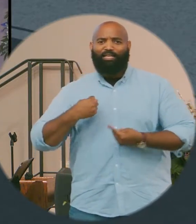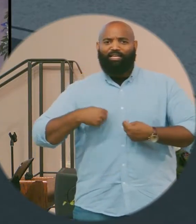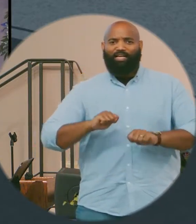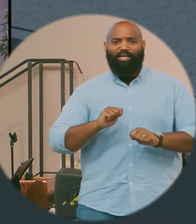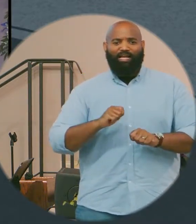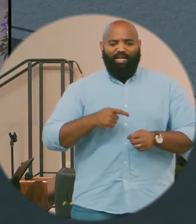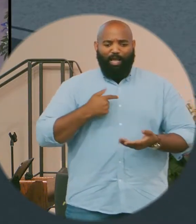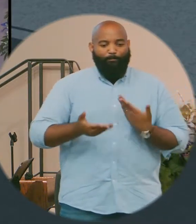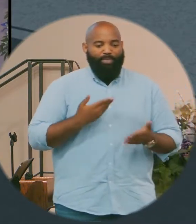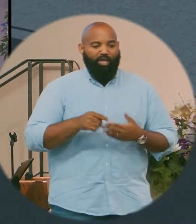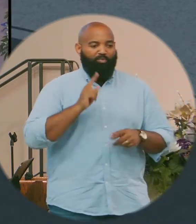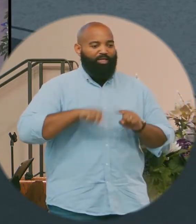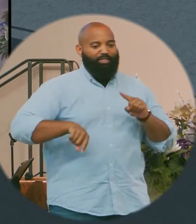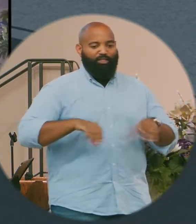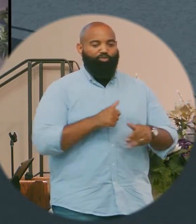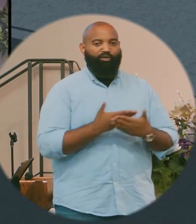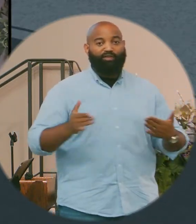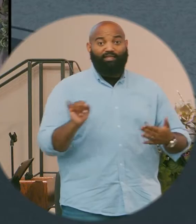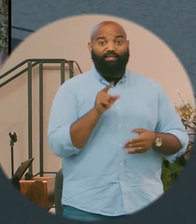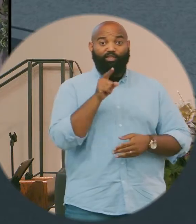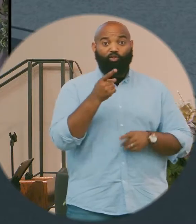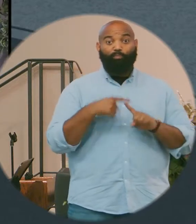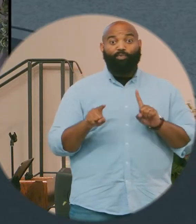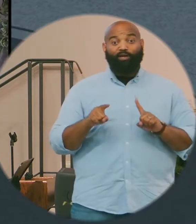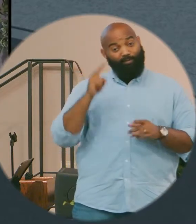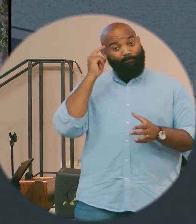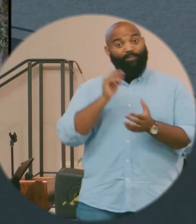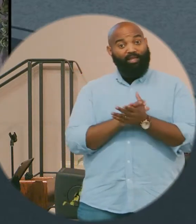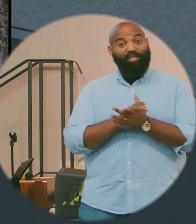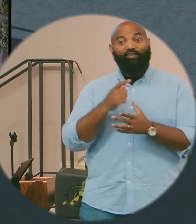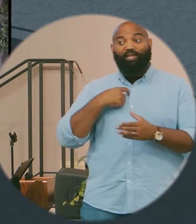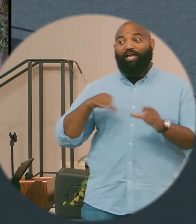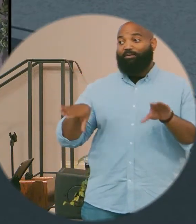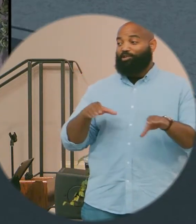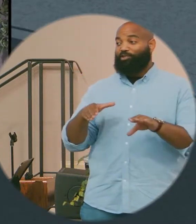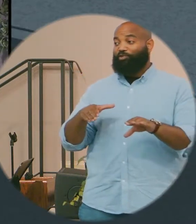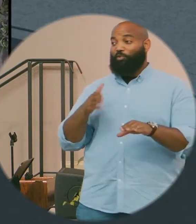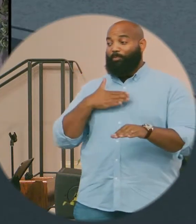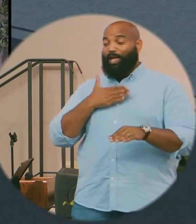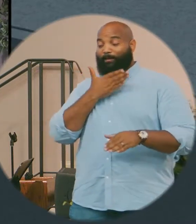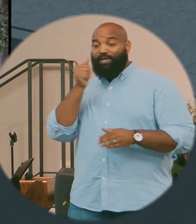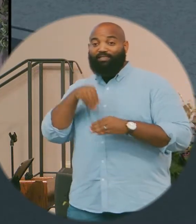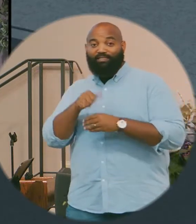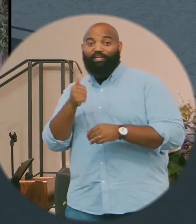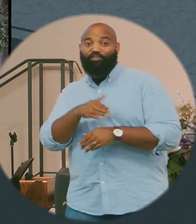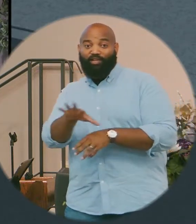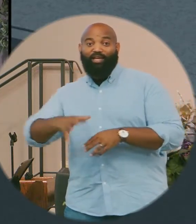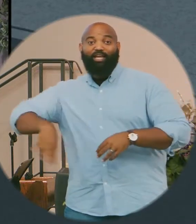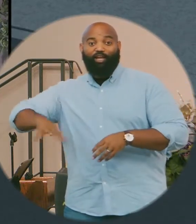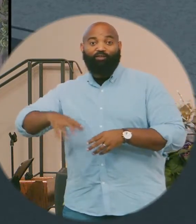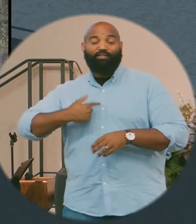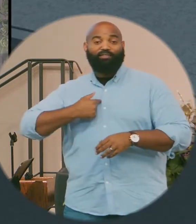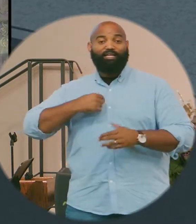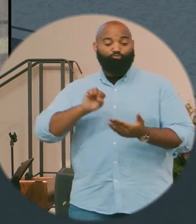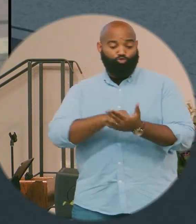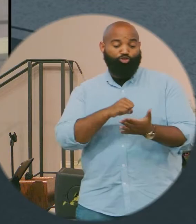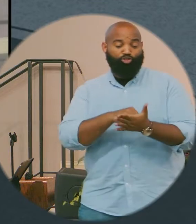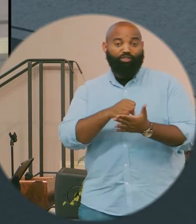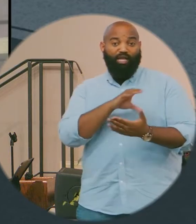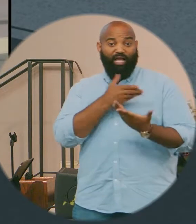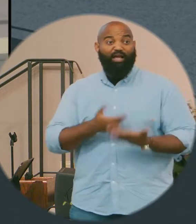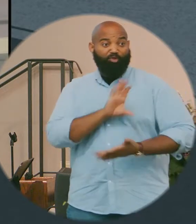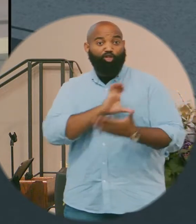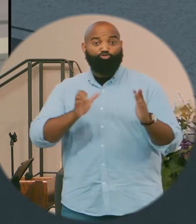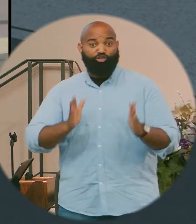preach a 3-point sermon like you can preach, but you best believe I'm going to be in my word. You best believe I'm going to do my devotion. I may not be able